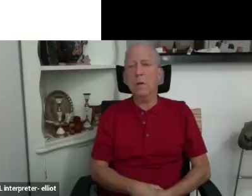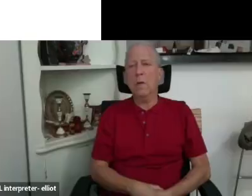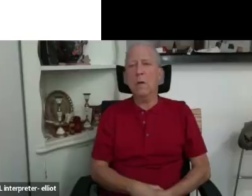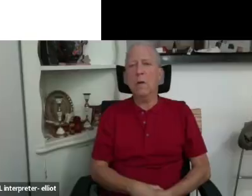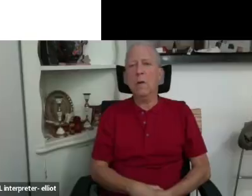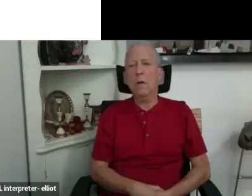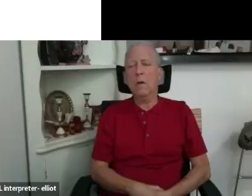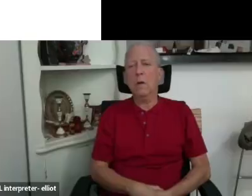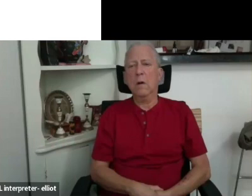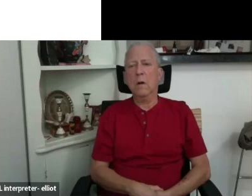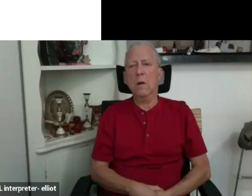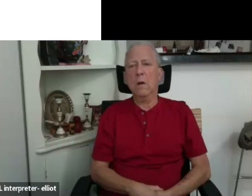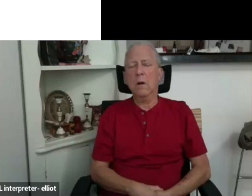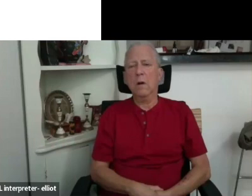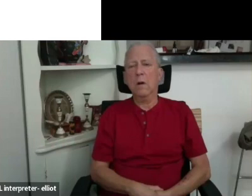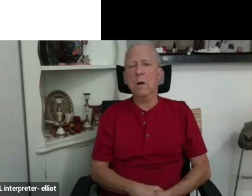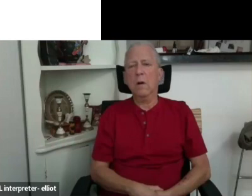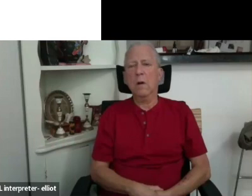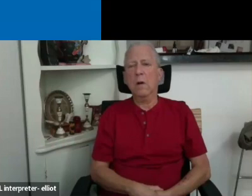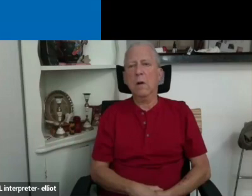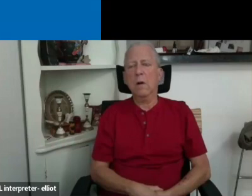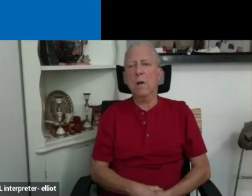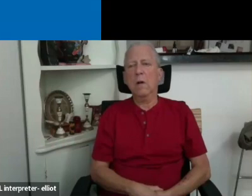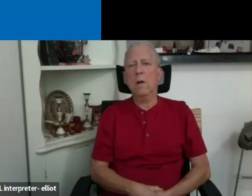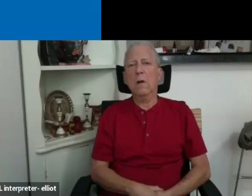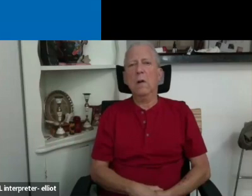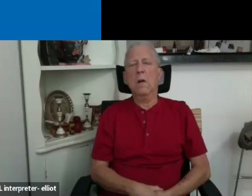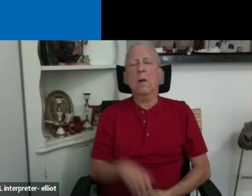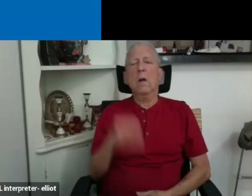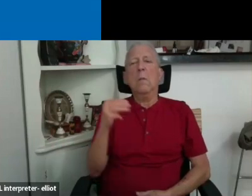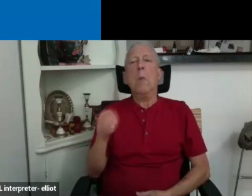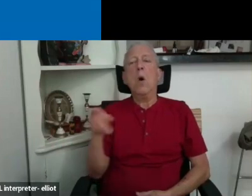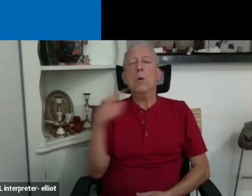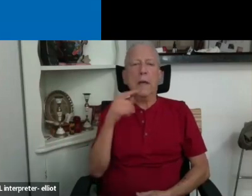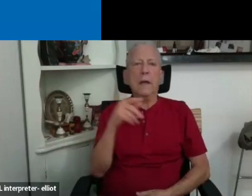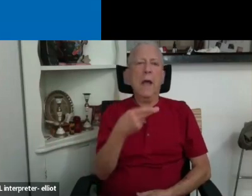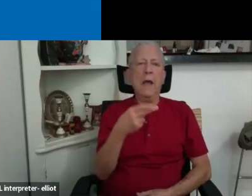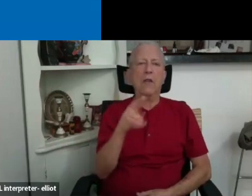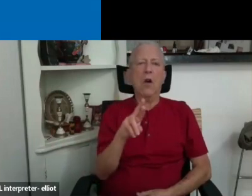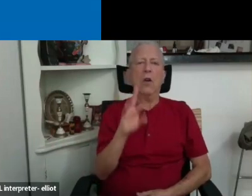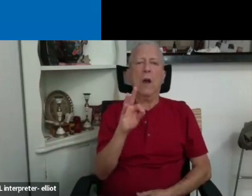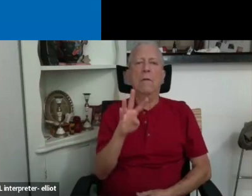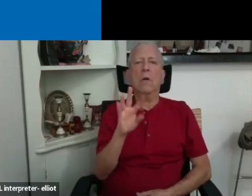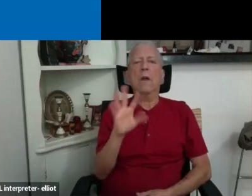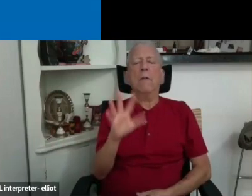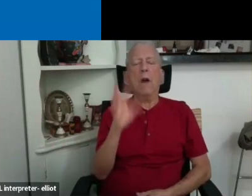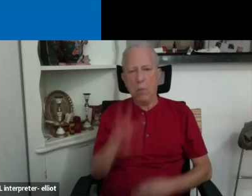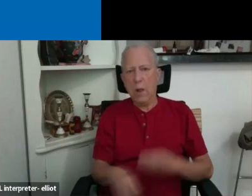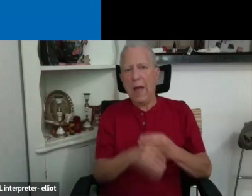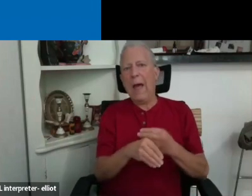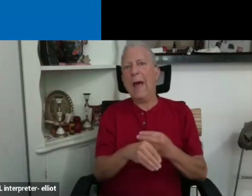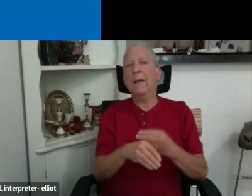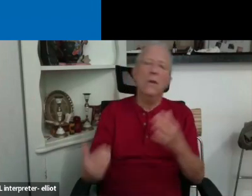great. Great. So as Mo said, HR 9495 would add an additional category of